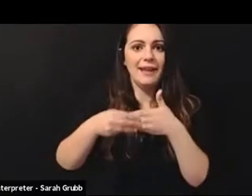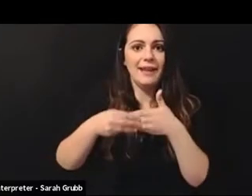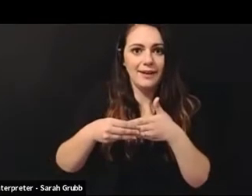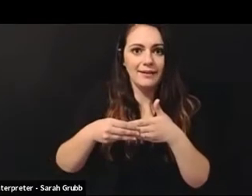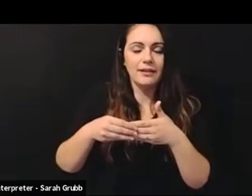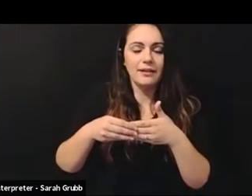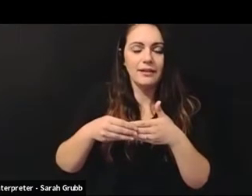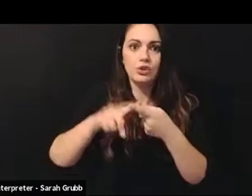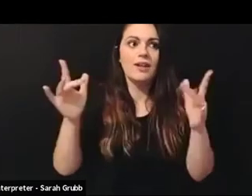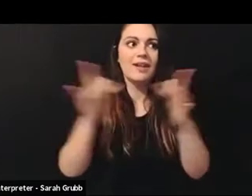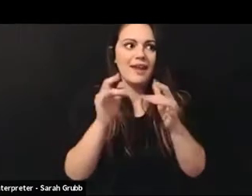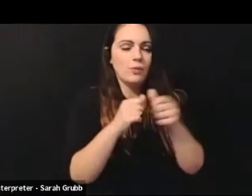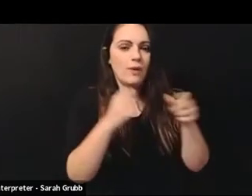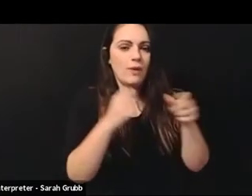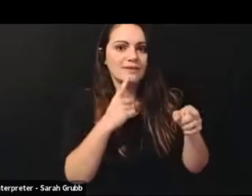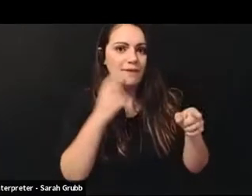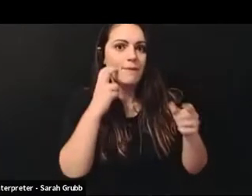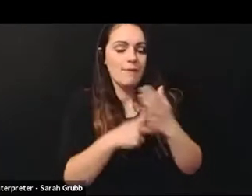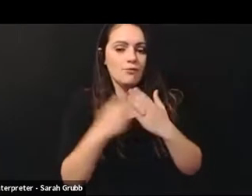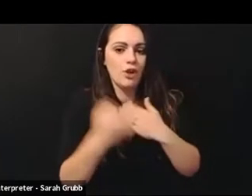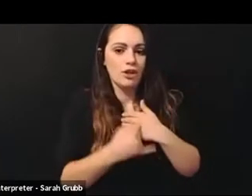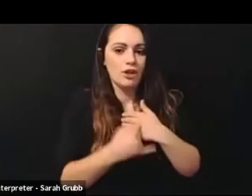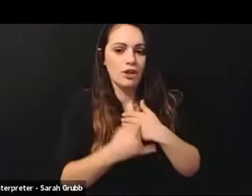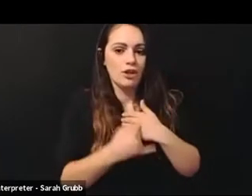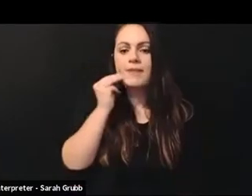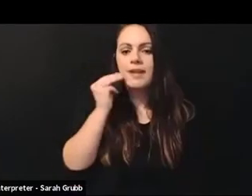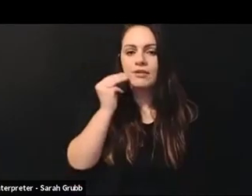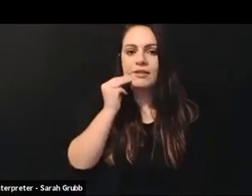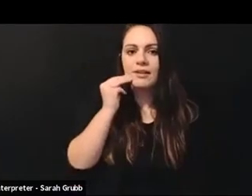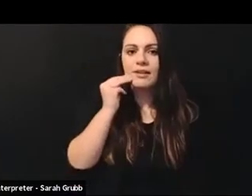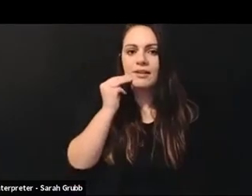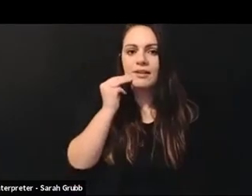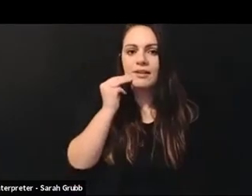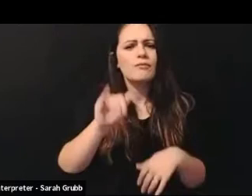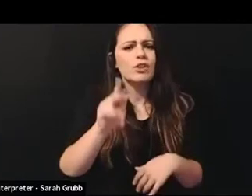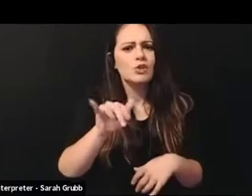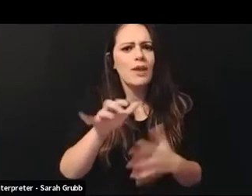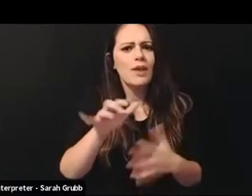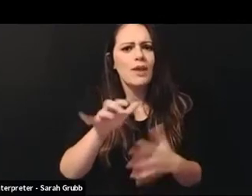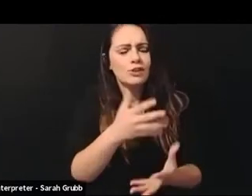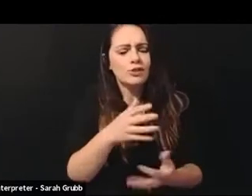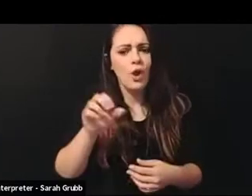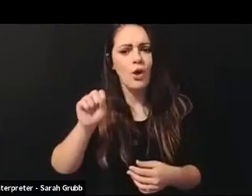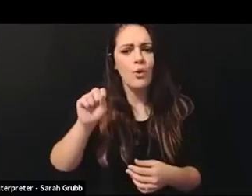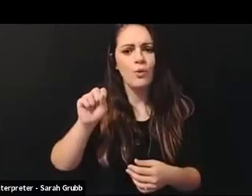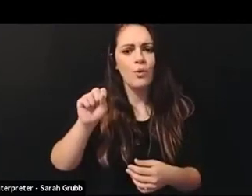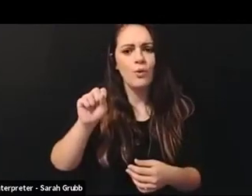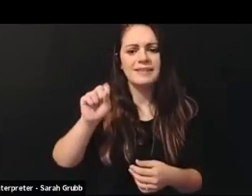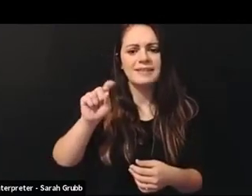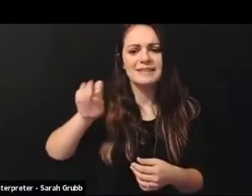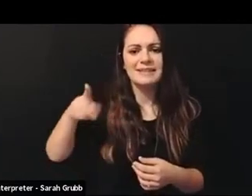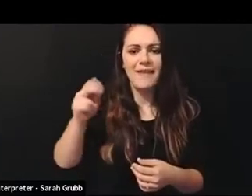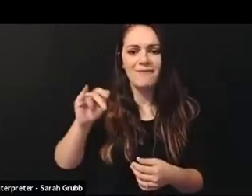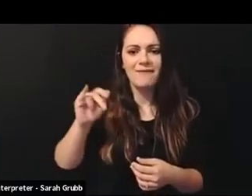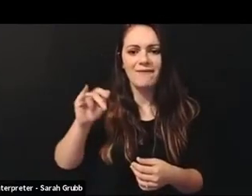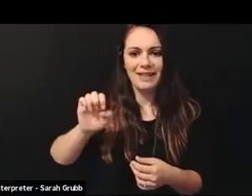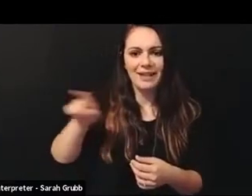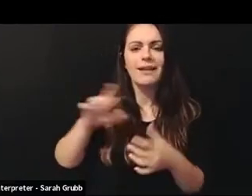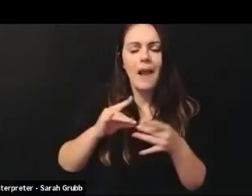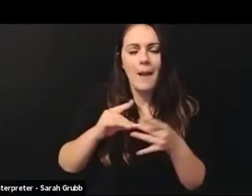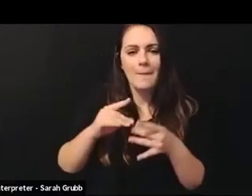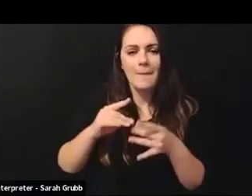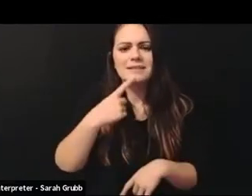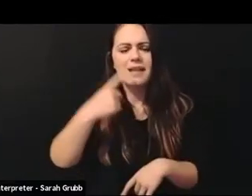thing. Okay. Right. So Julie, I just wanted to let you know real quick, Stephanie in here said for early